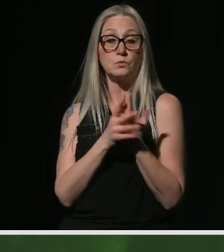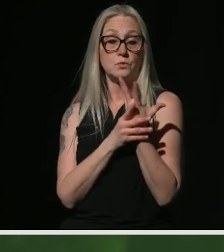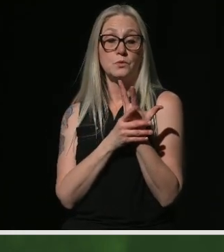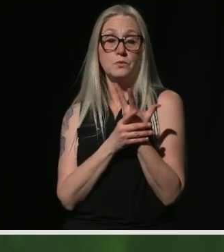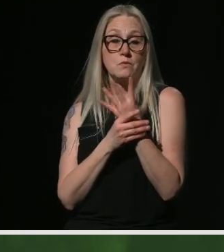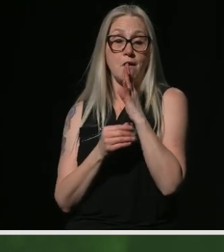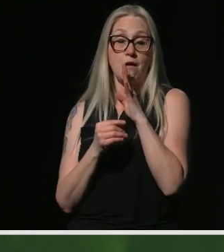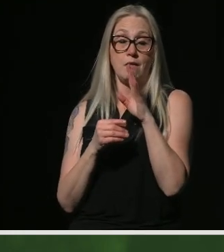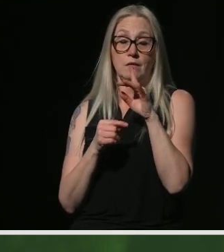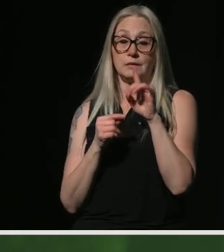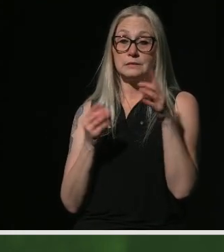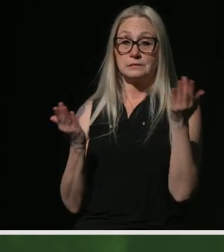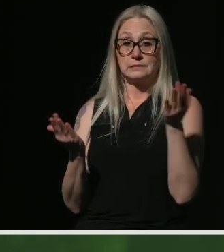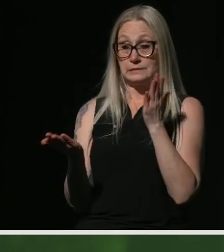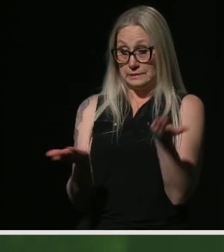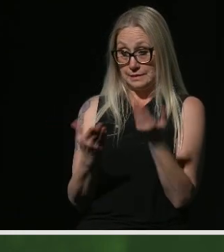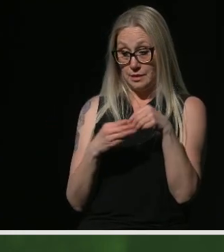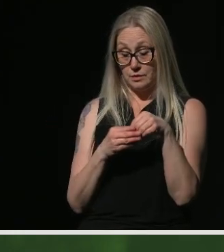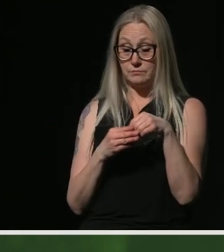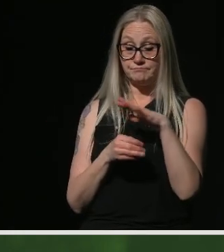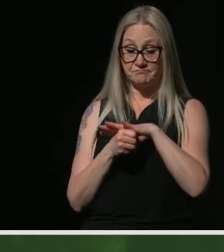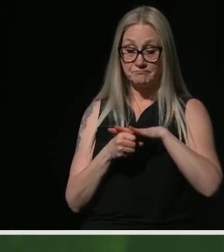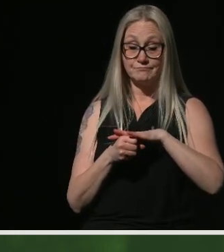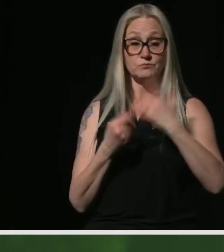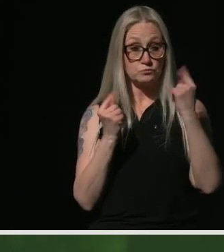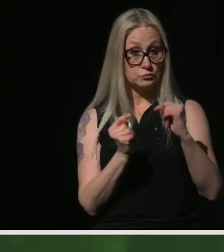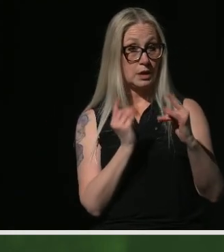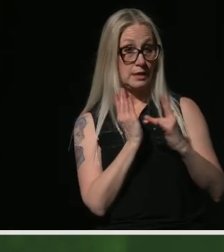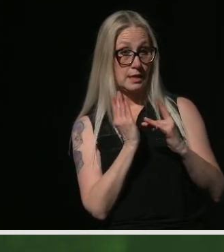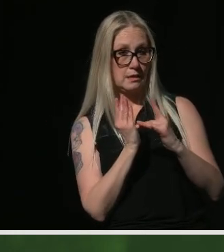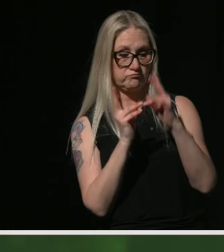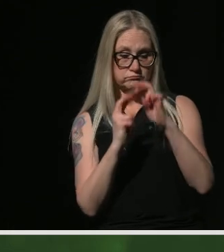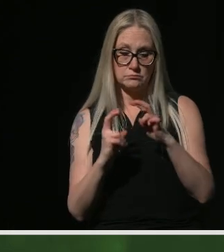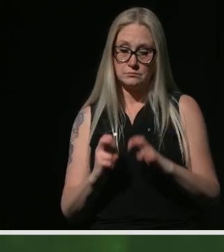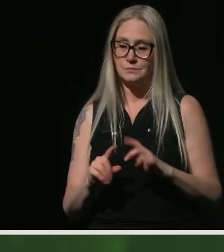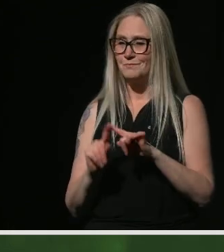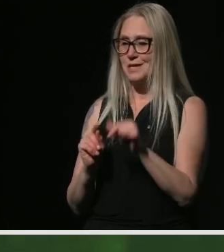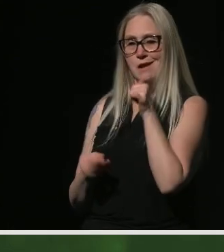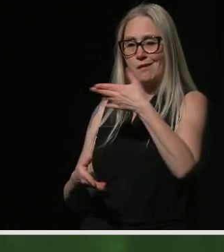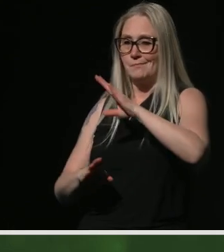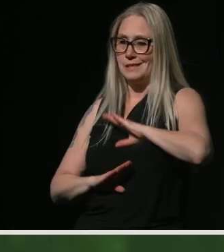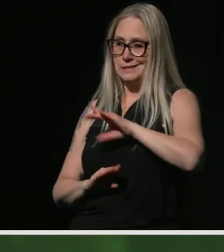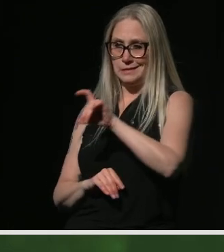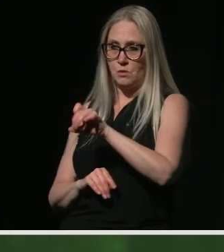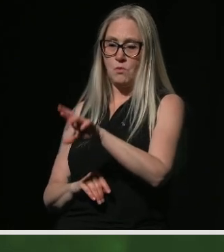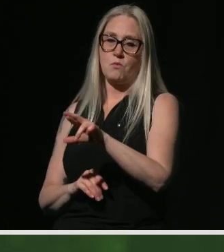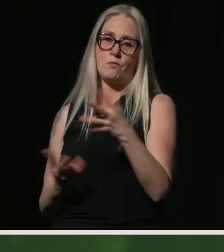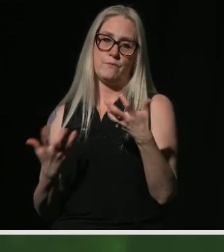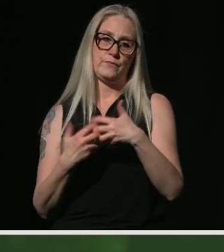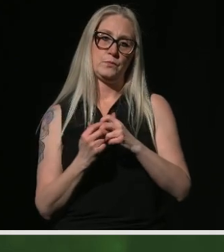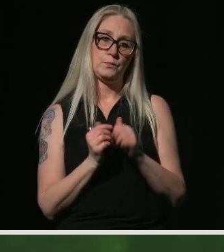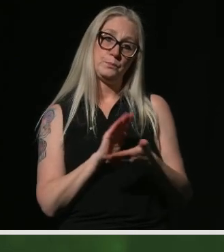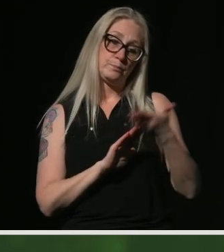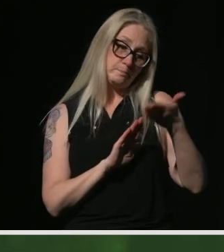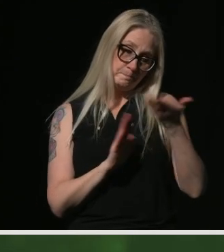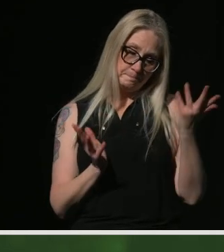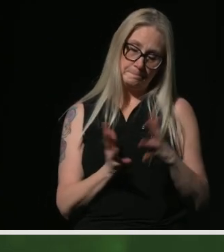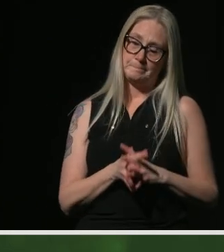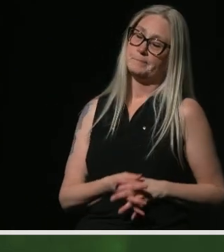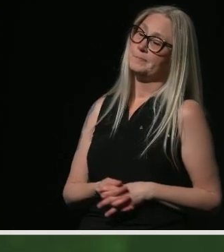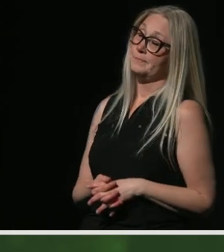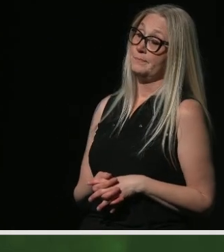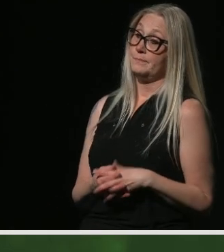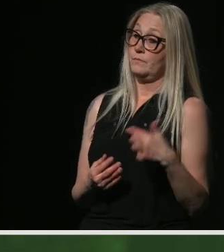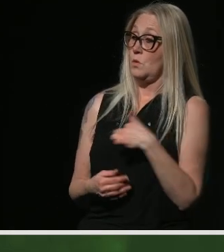in this region, have told us they've tried this technology, they've looked at it, and it does not meet their needs or fit in their operations. So